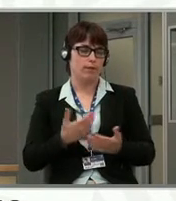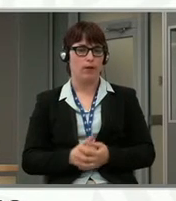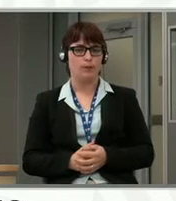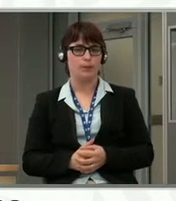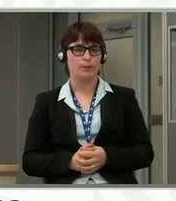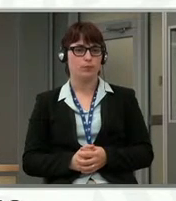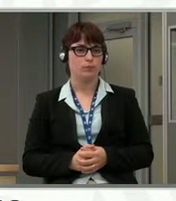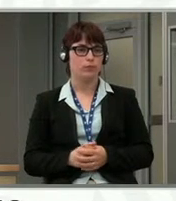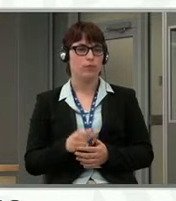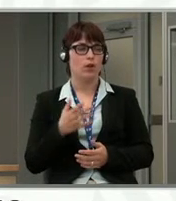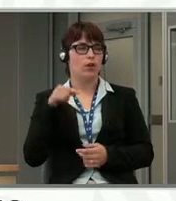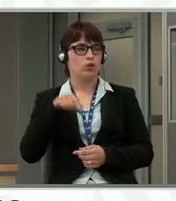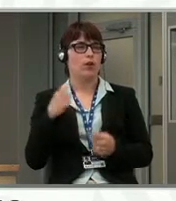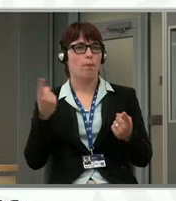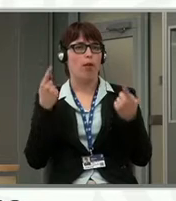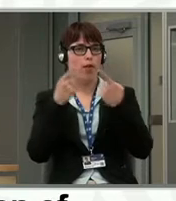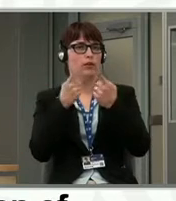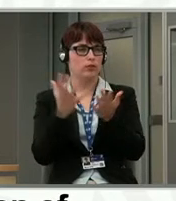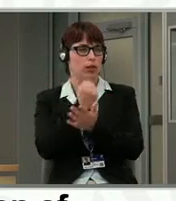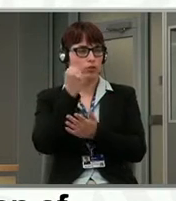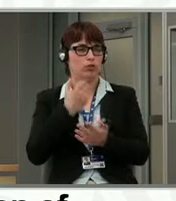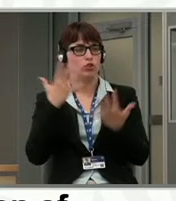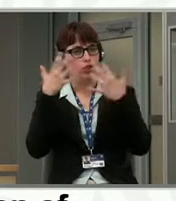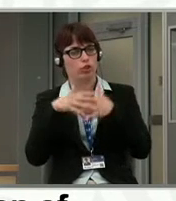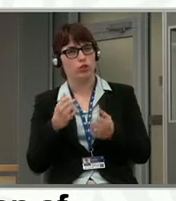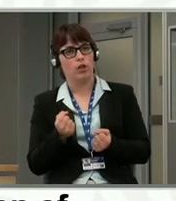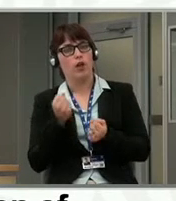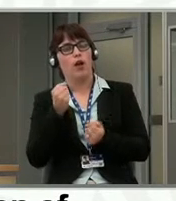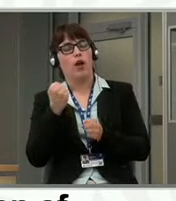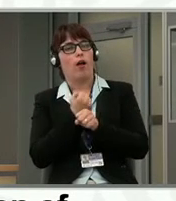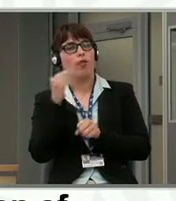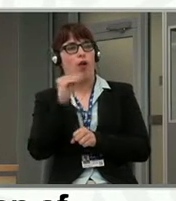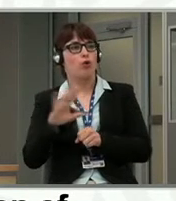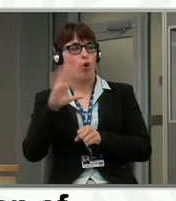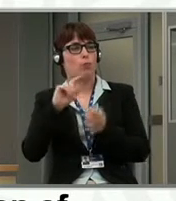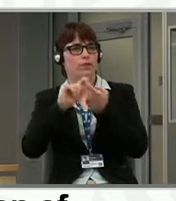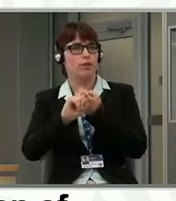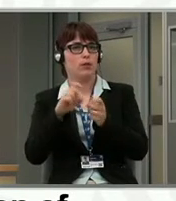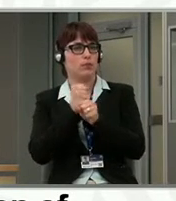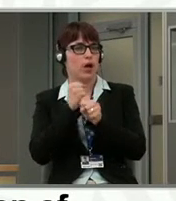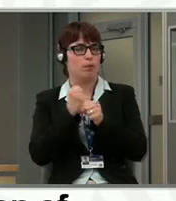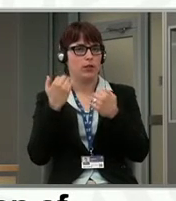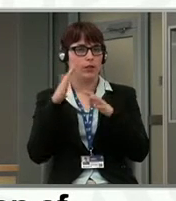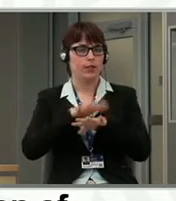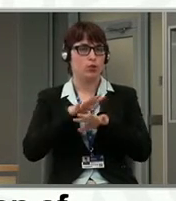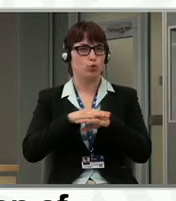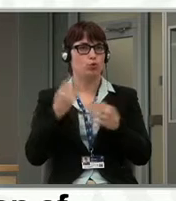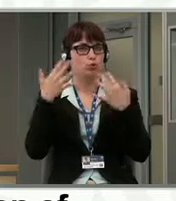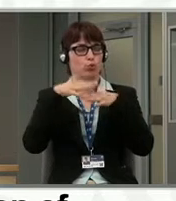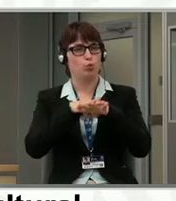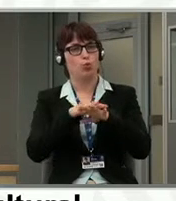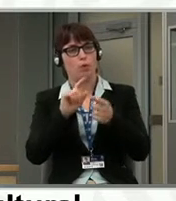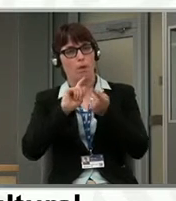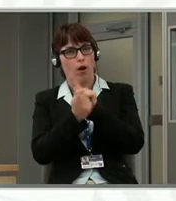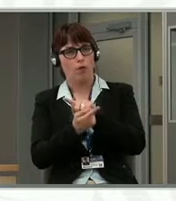full participation of people in the economic, social and cultural life. The structural changes in the